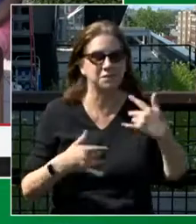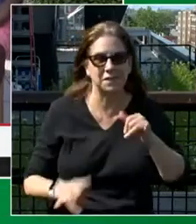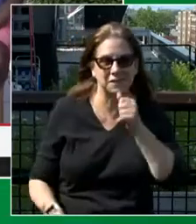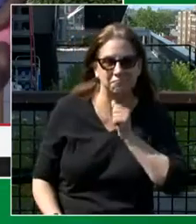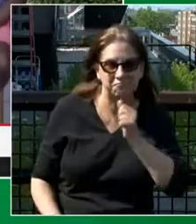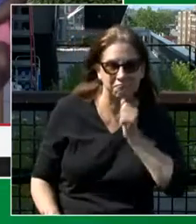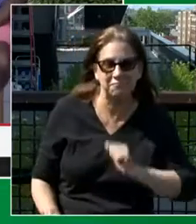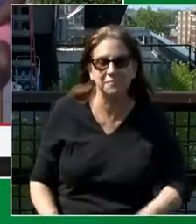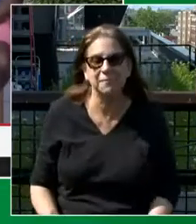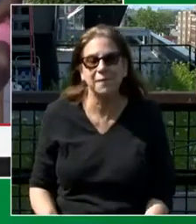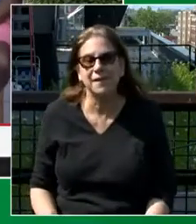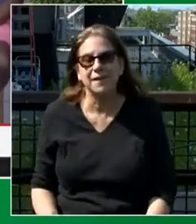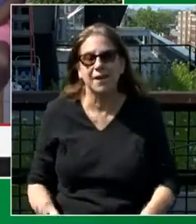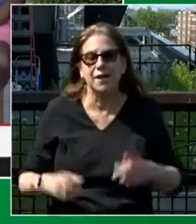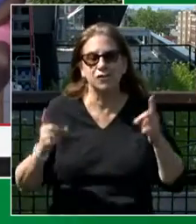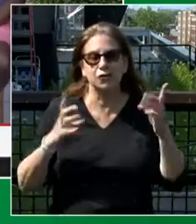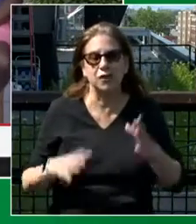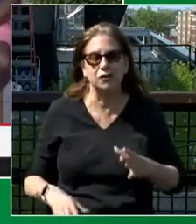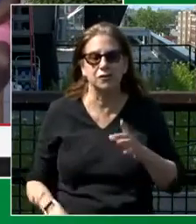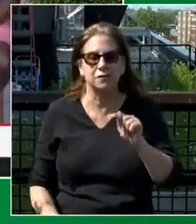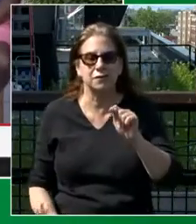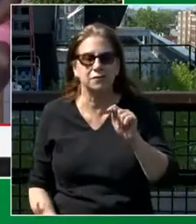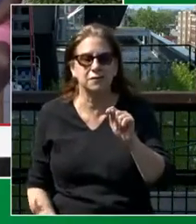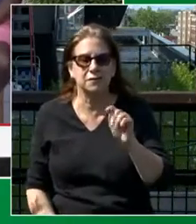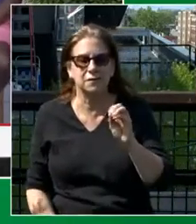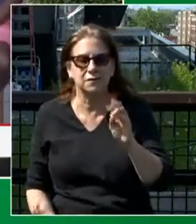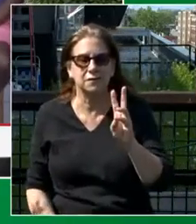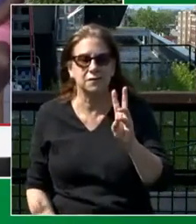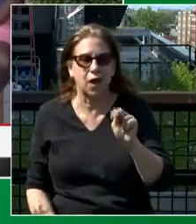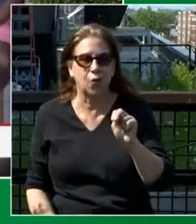I was actually going to ask you too about sort of how